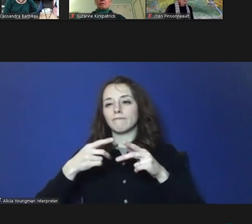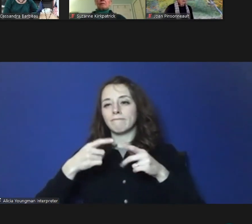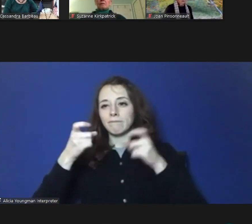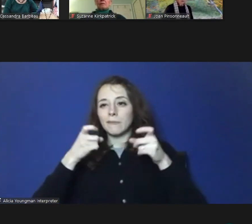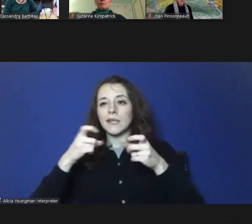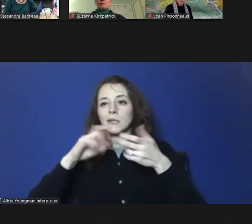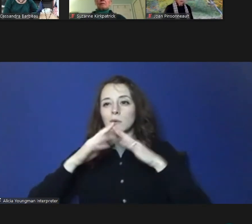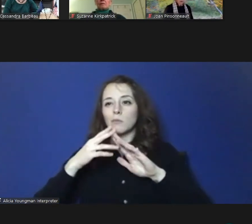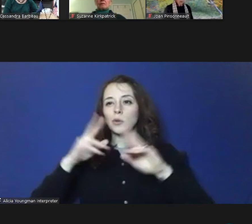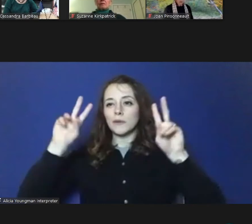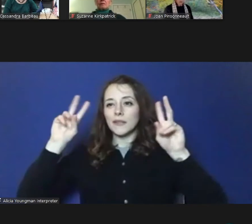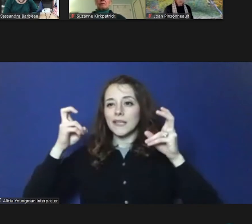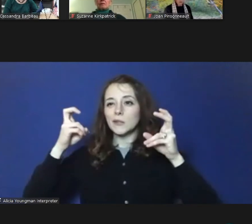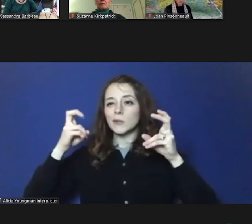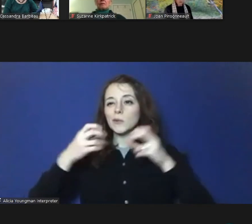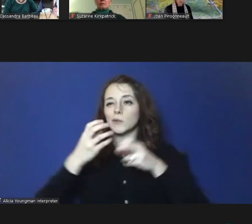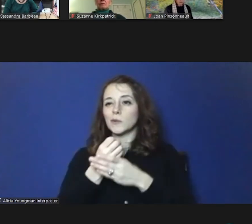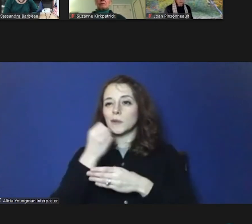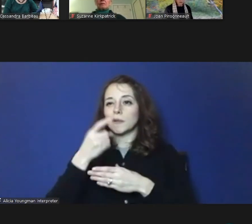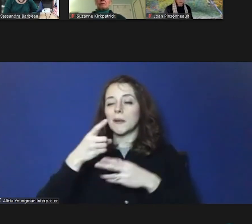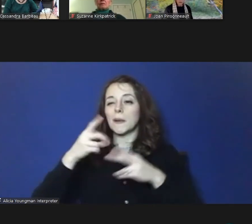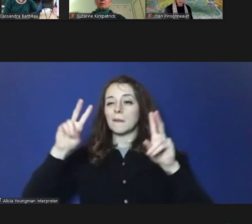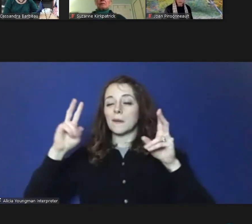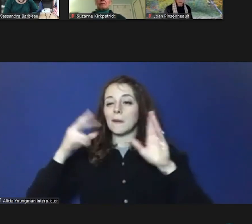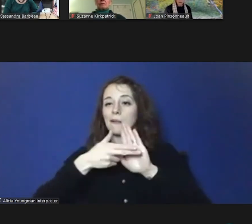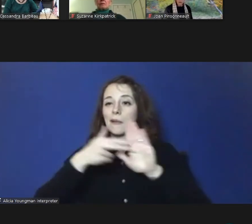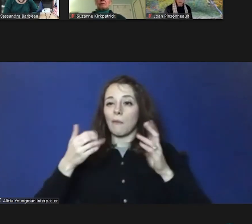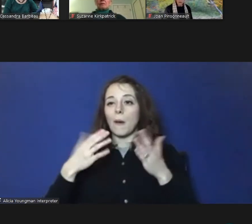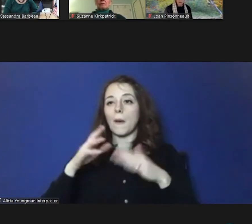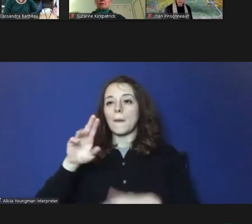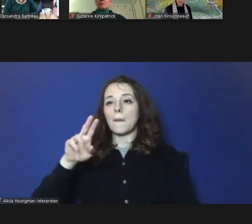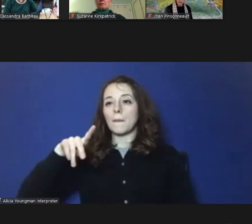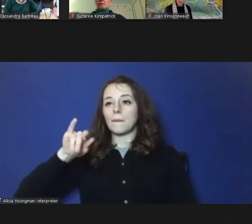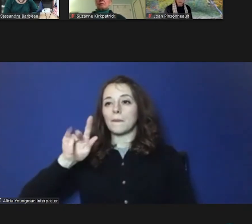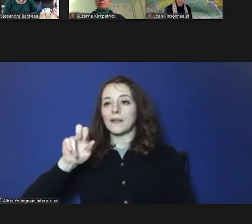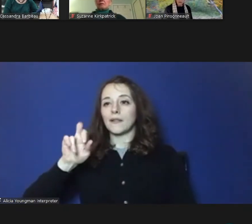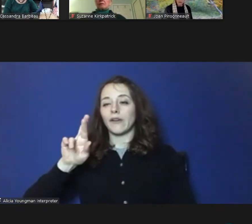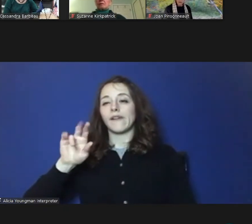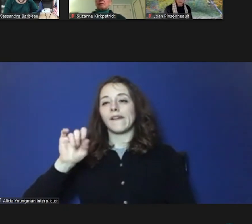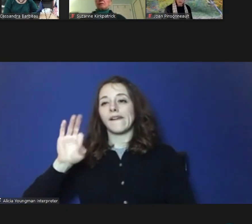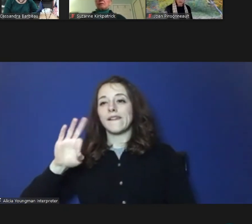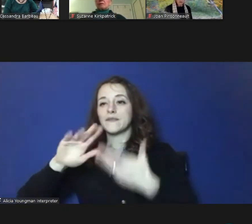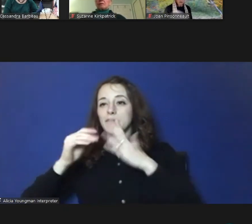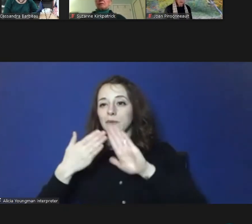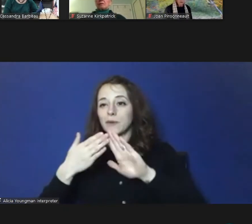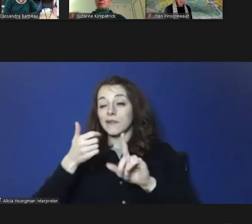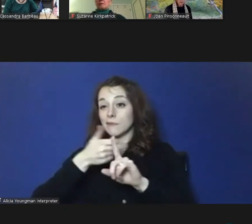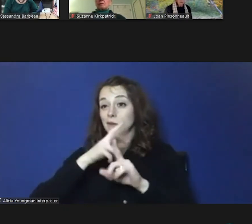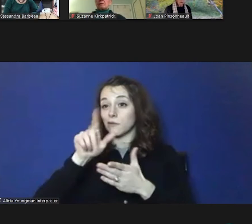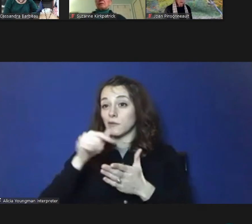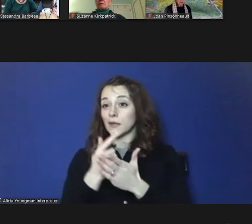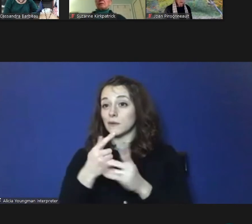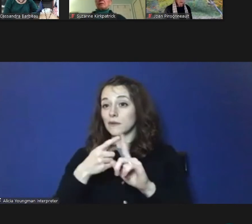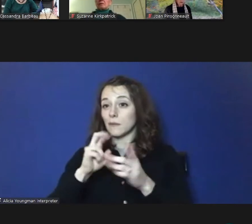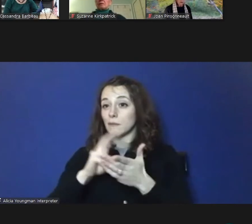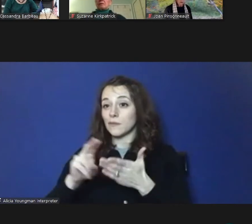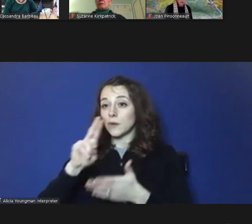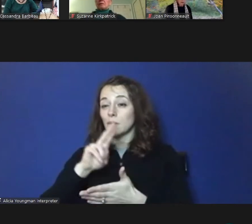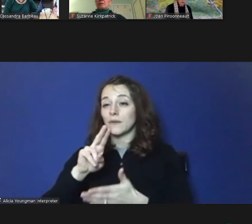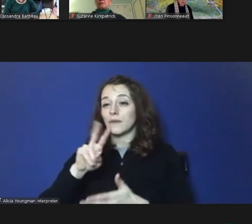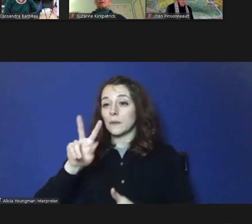the title of Pillar of the Community. And whereas he graduated from the University of